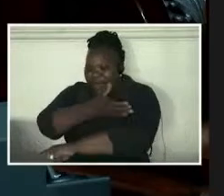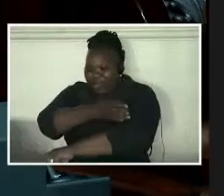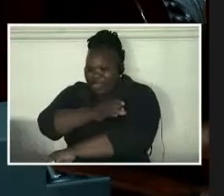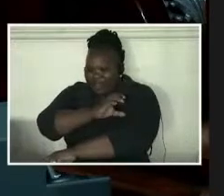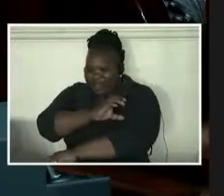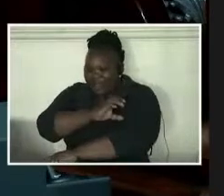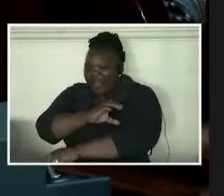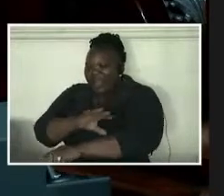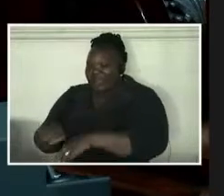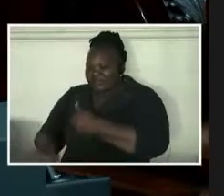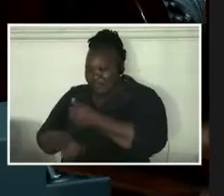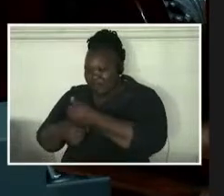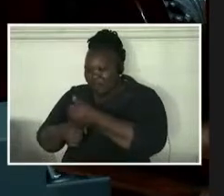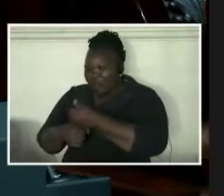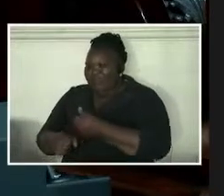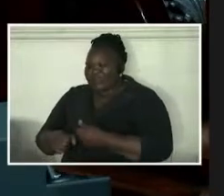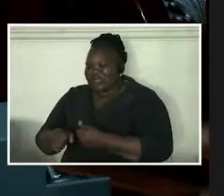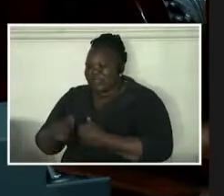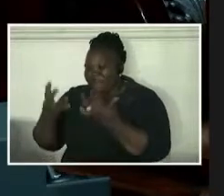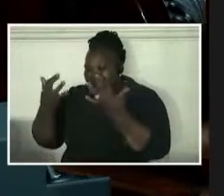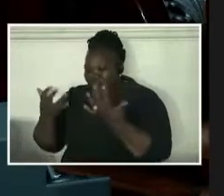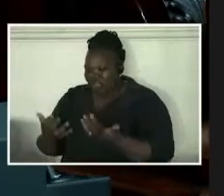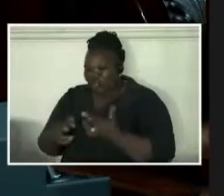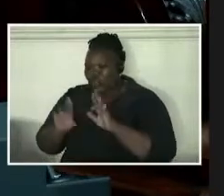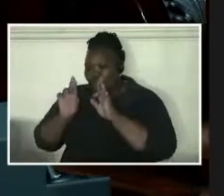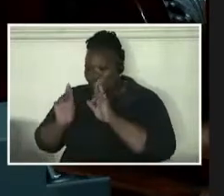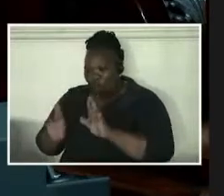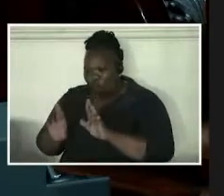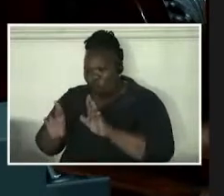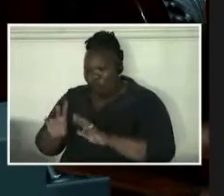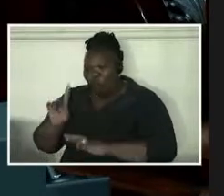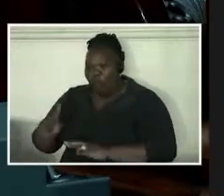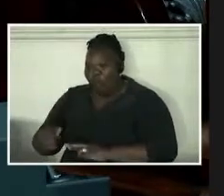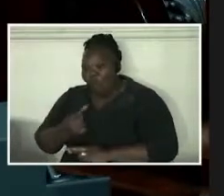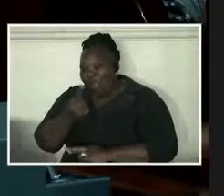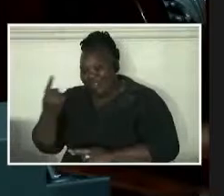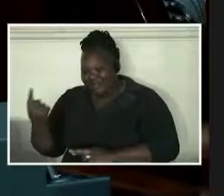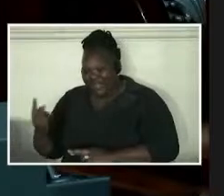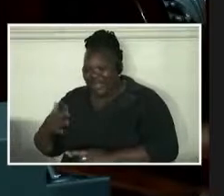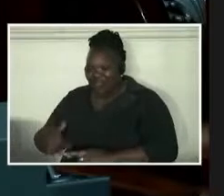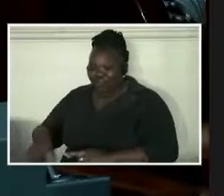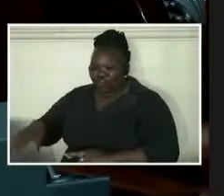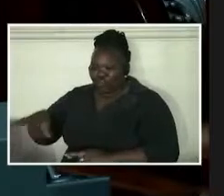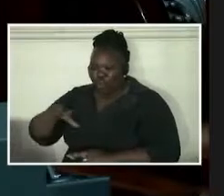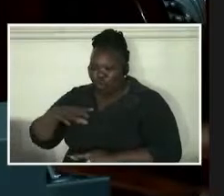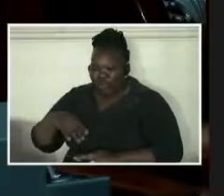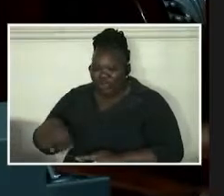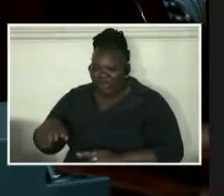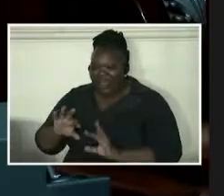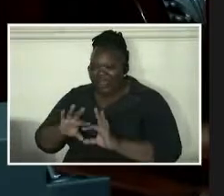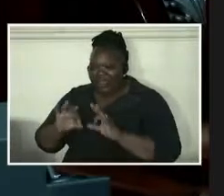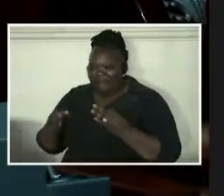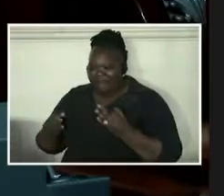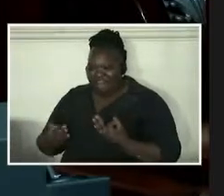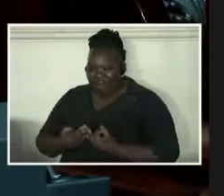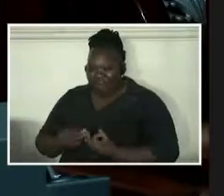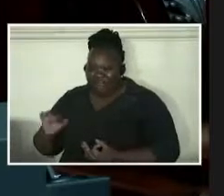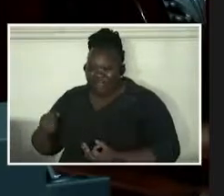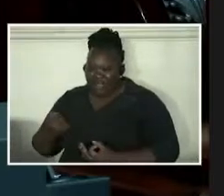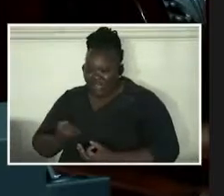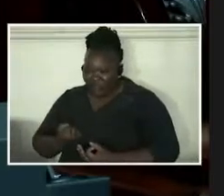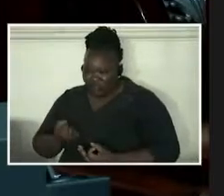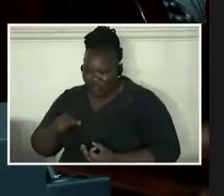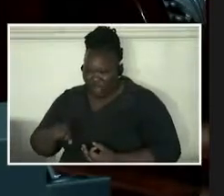supports the budget with the hope that one day all of us and our families in this